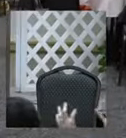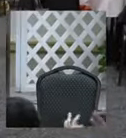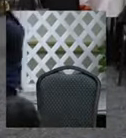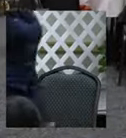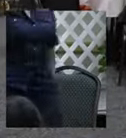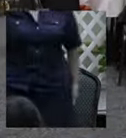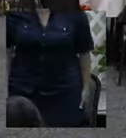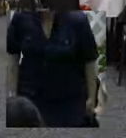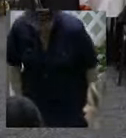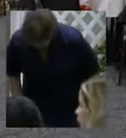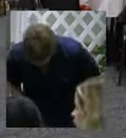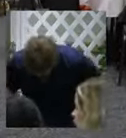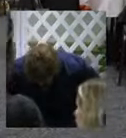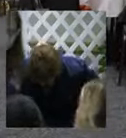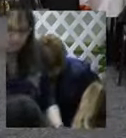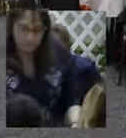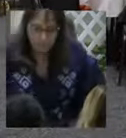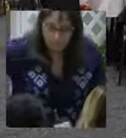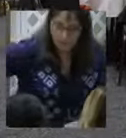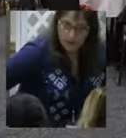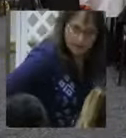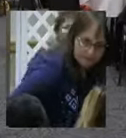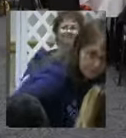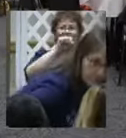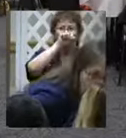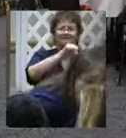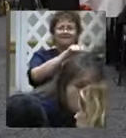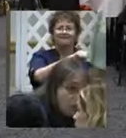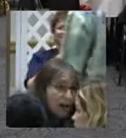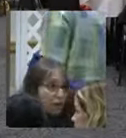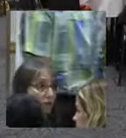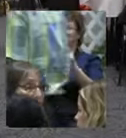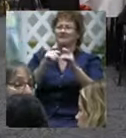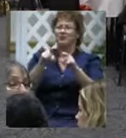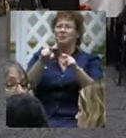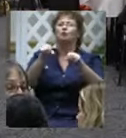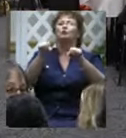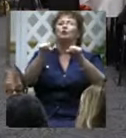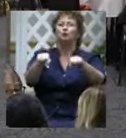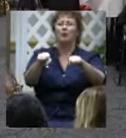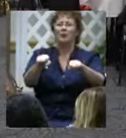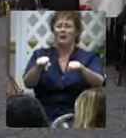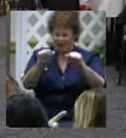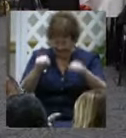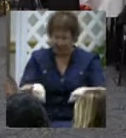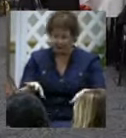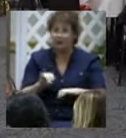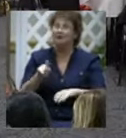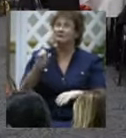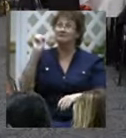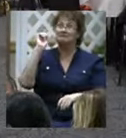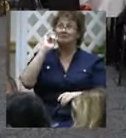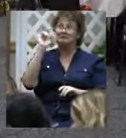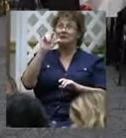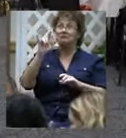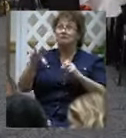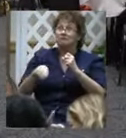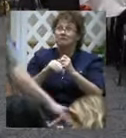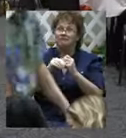Melody. That was awesome. I love what you just concluded to say. It's doable. And it sounds like you did it with pretty